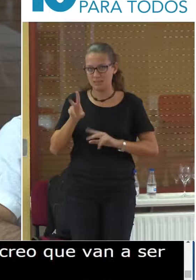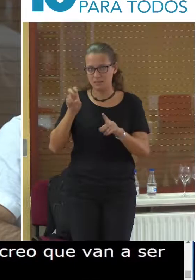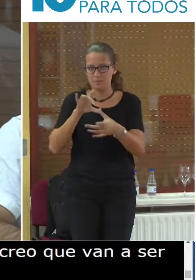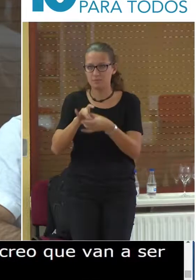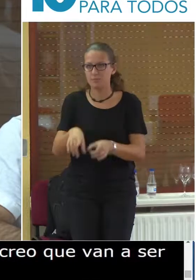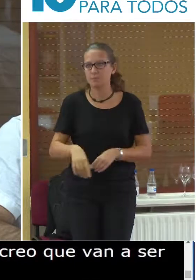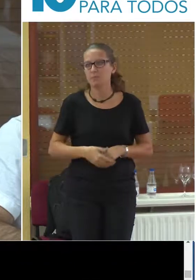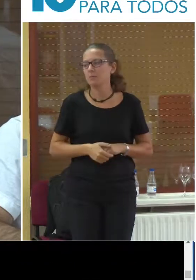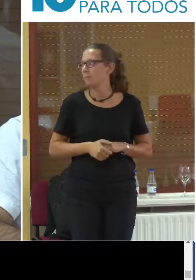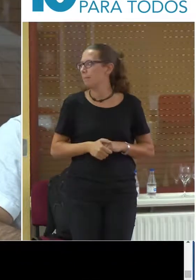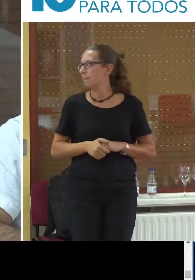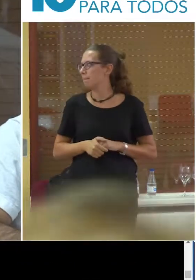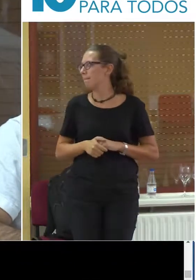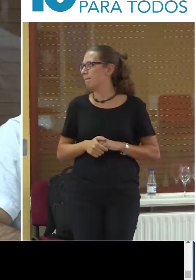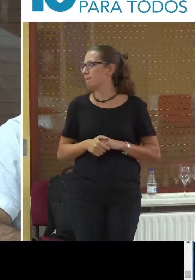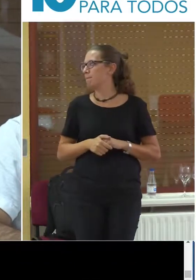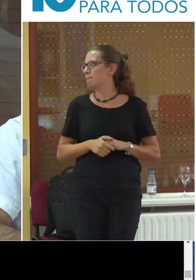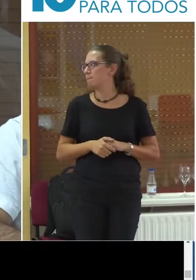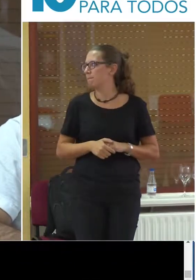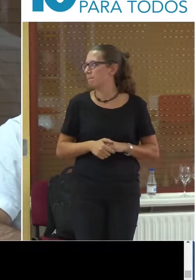it's going to be a roaring success.